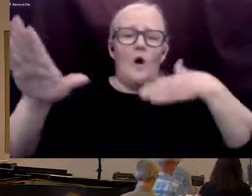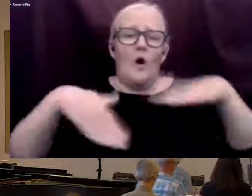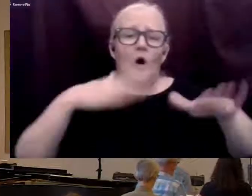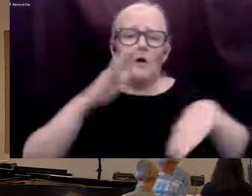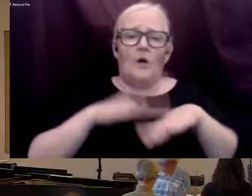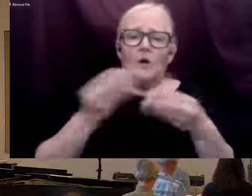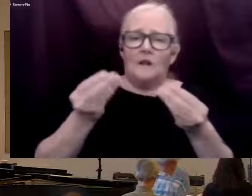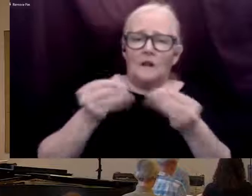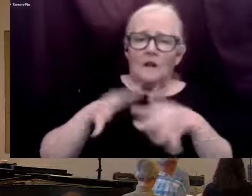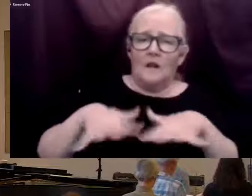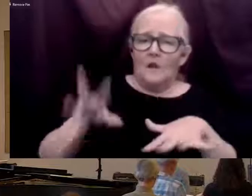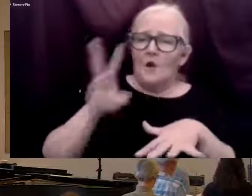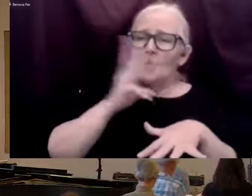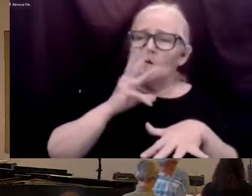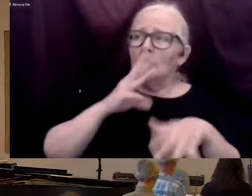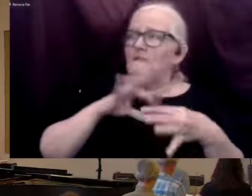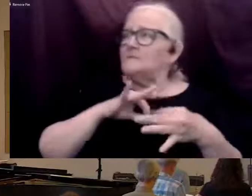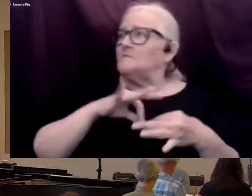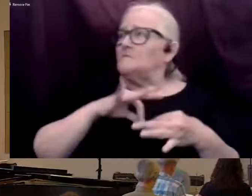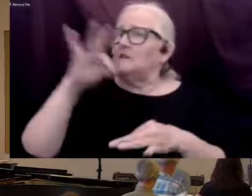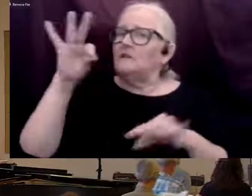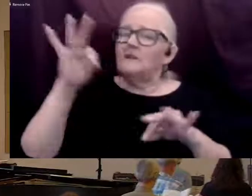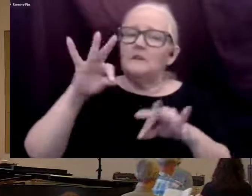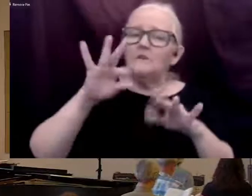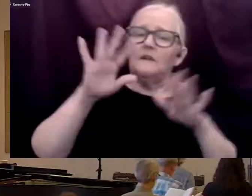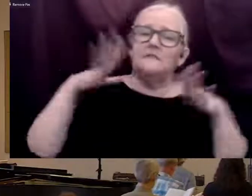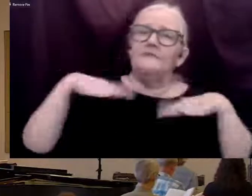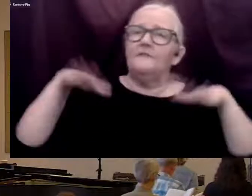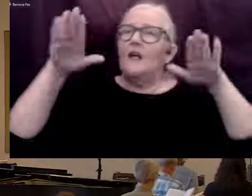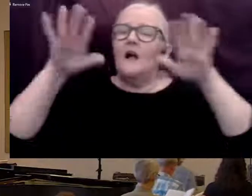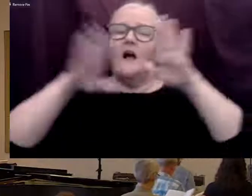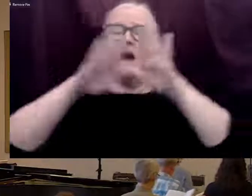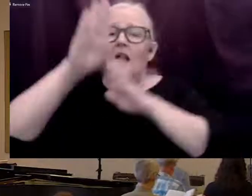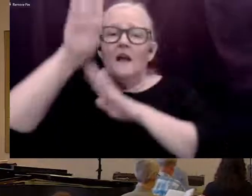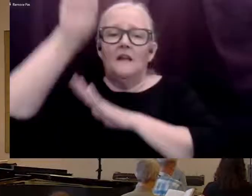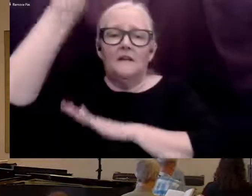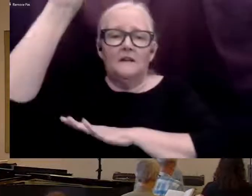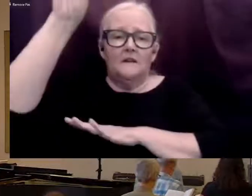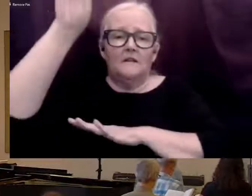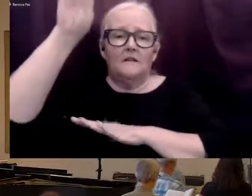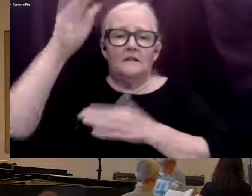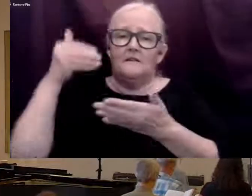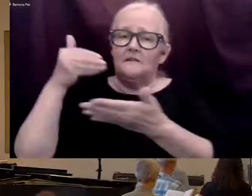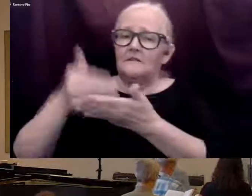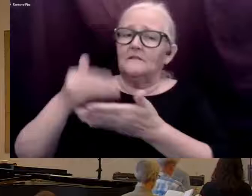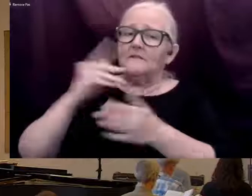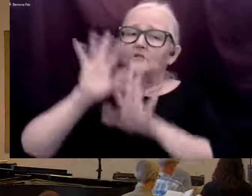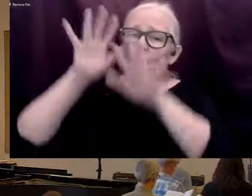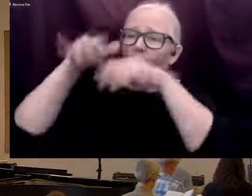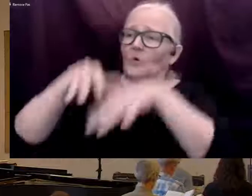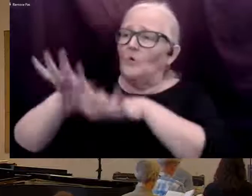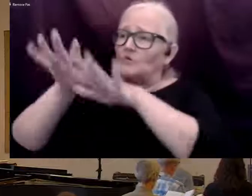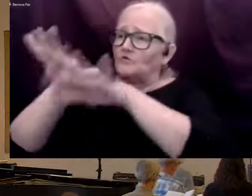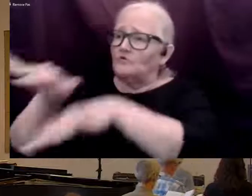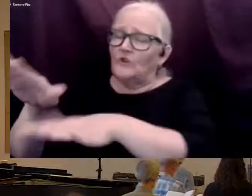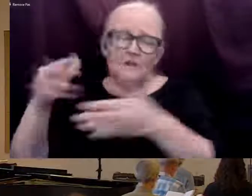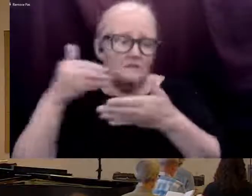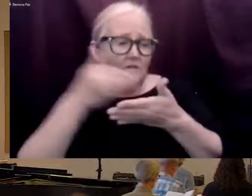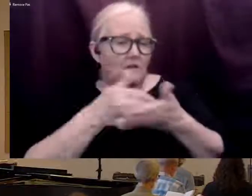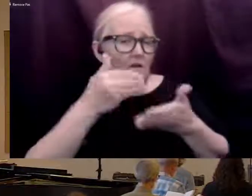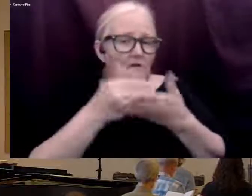while spirits fly. Over the ocean, over the